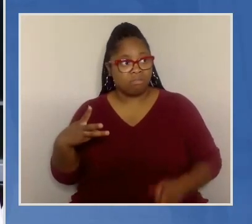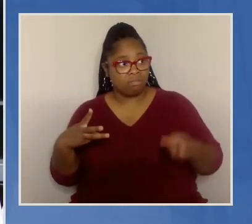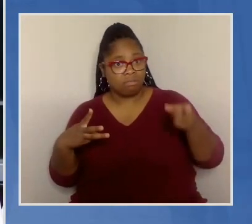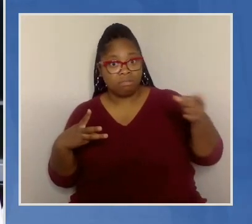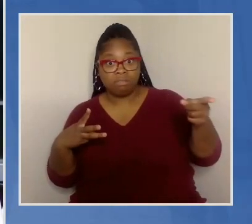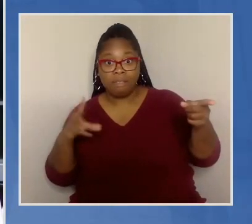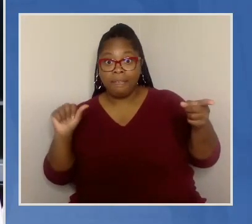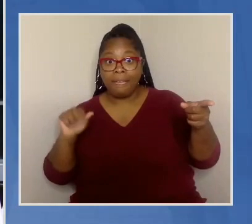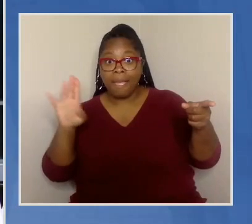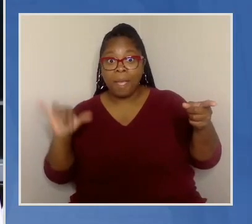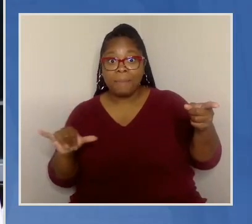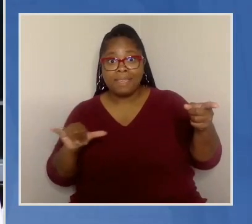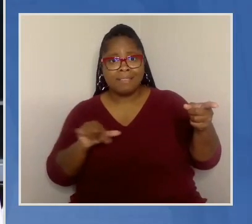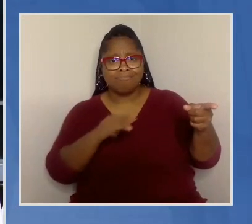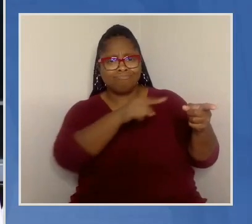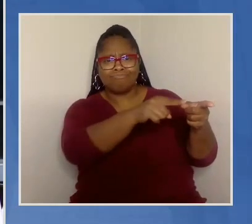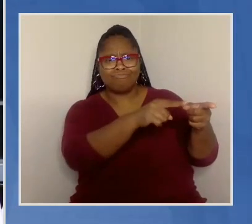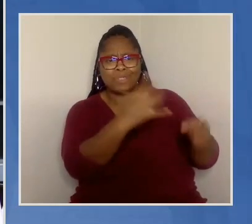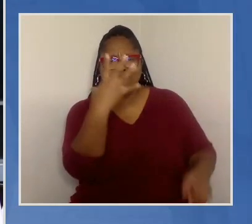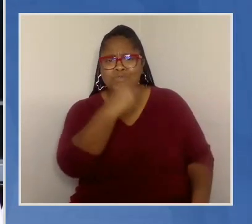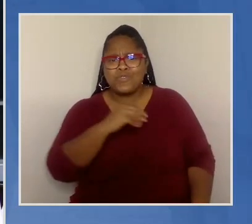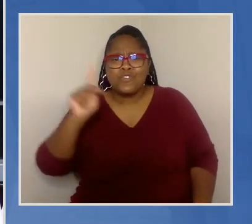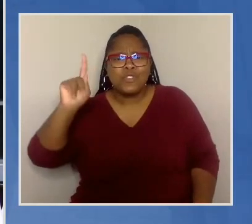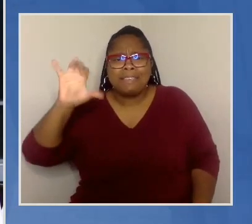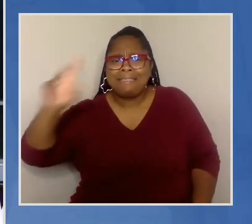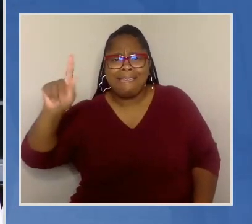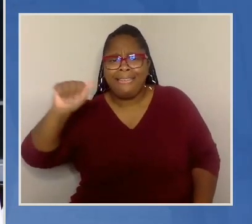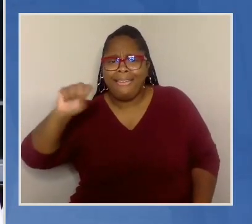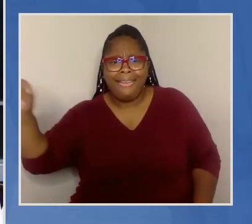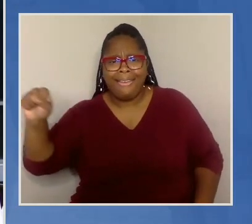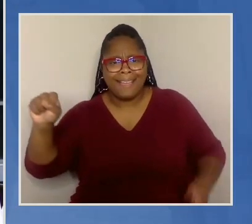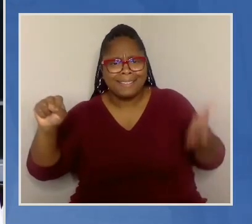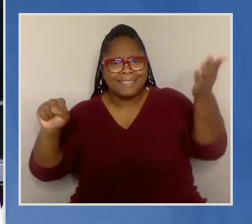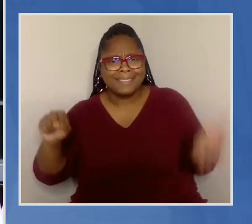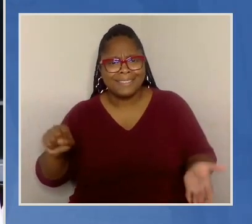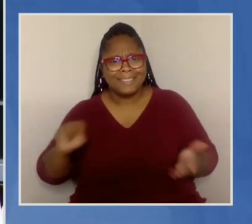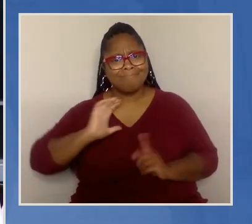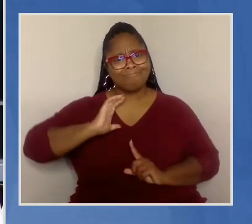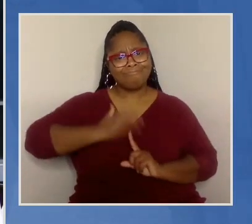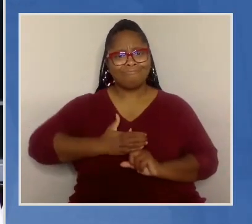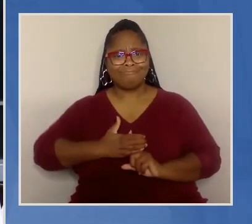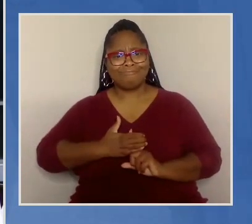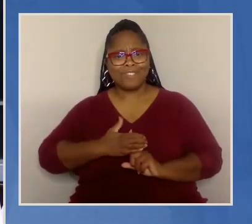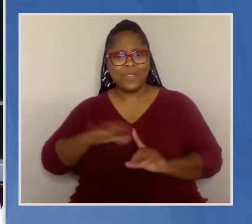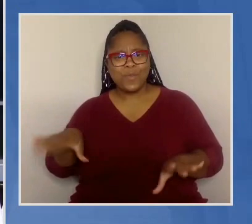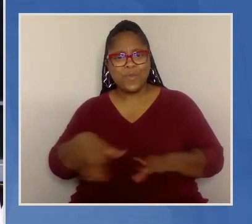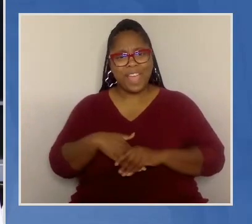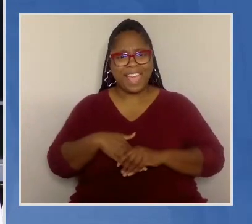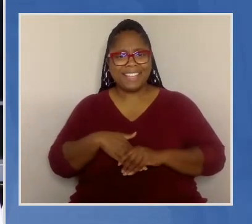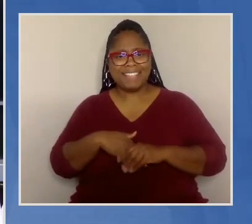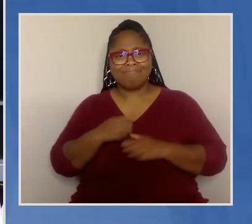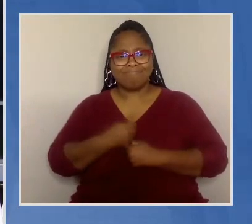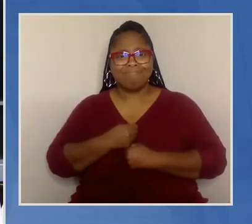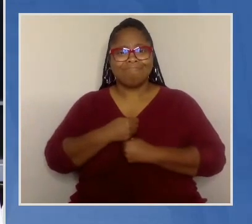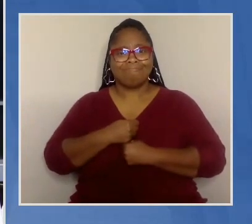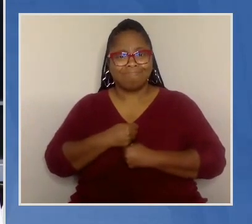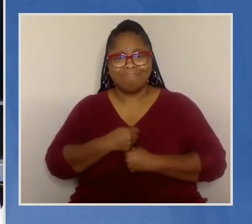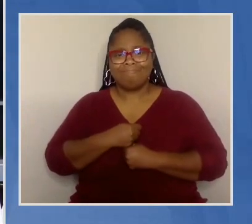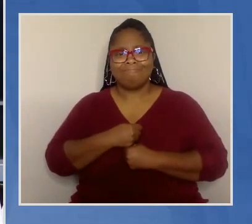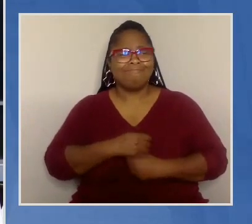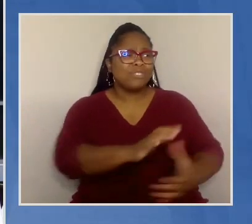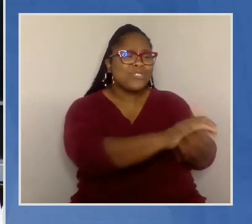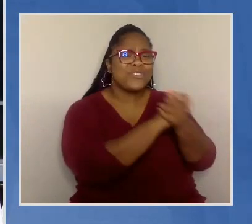you looked beautifully kick-ass in your wedding gown. So congratulations to you